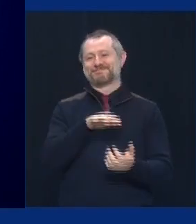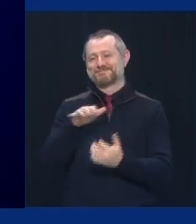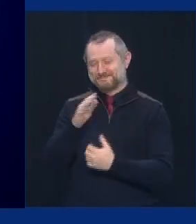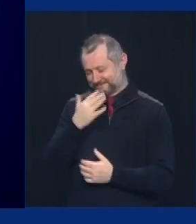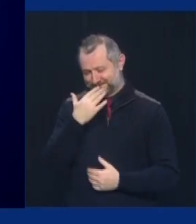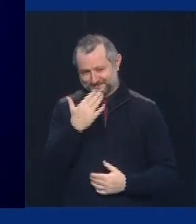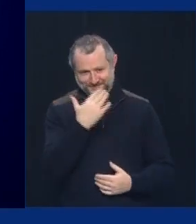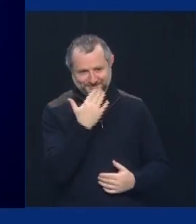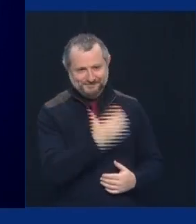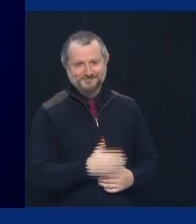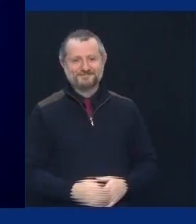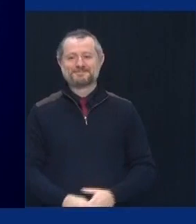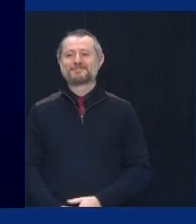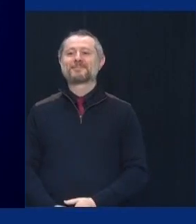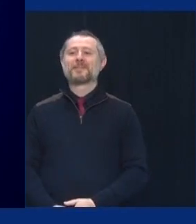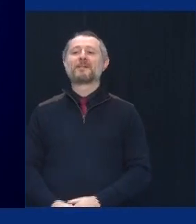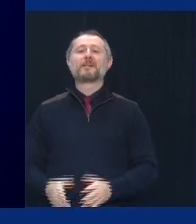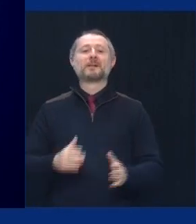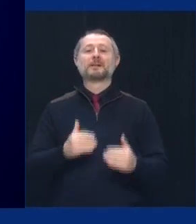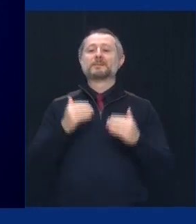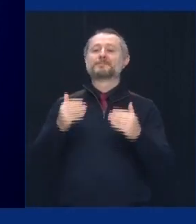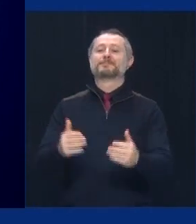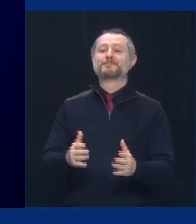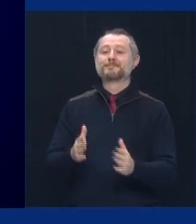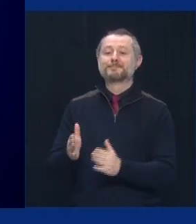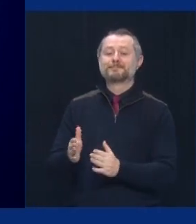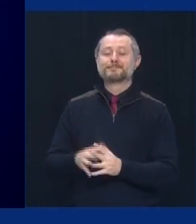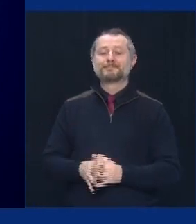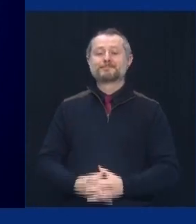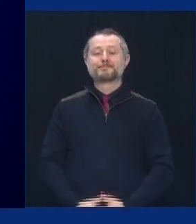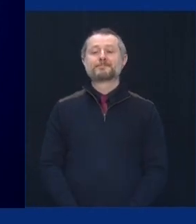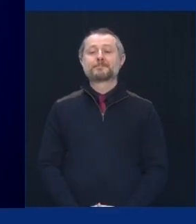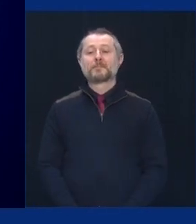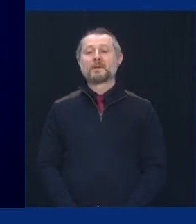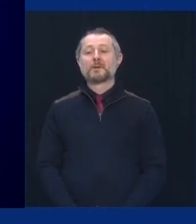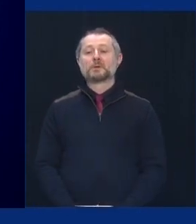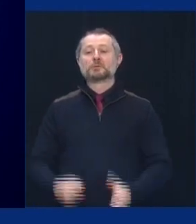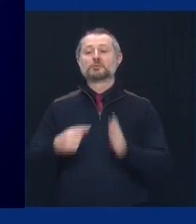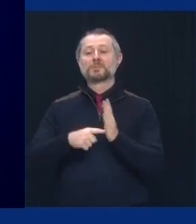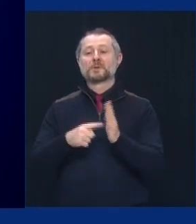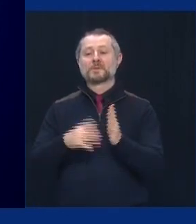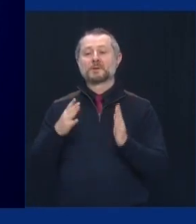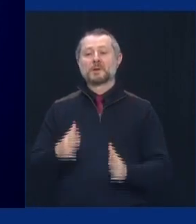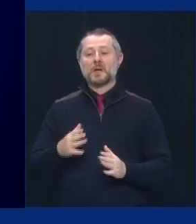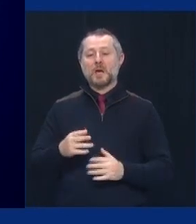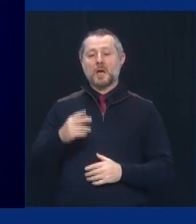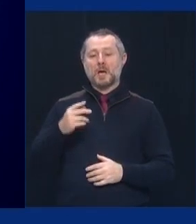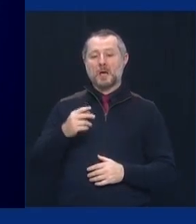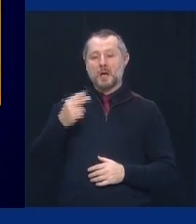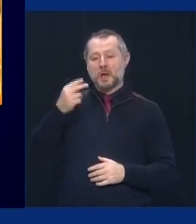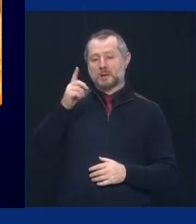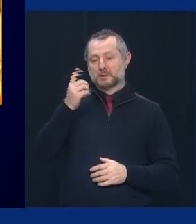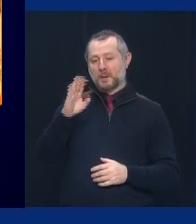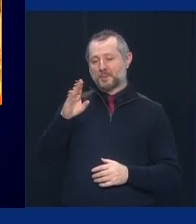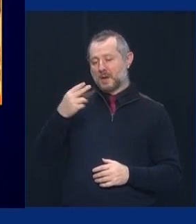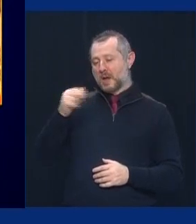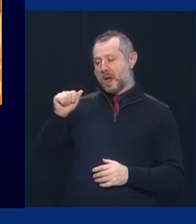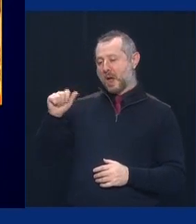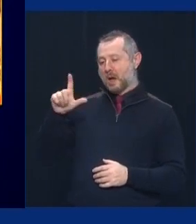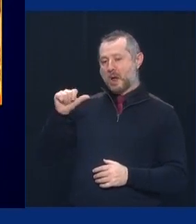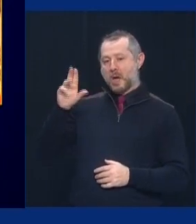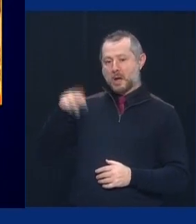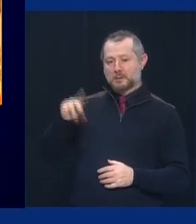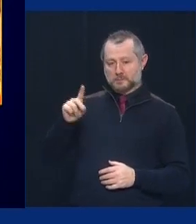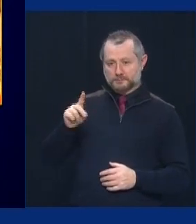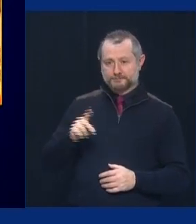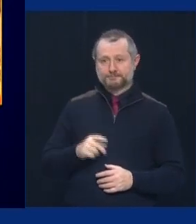much. Let's go to Representative Highland. It's a pleasure to be with you, co-chair of the Native